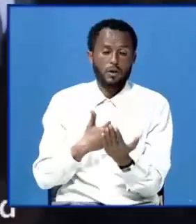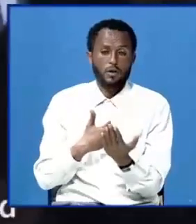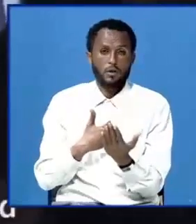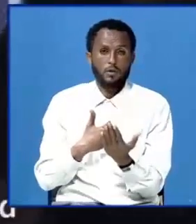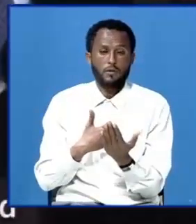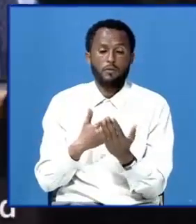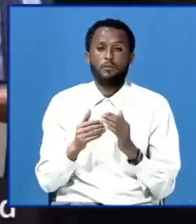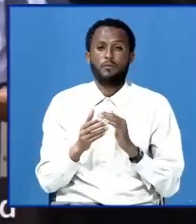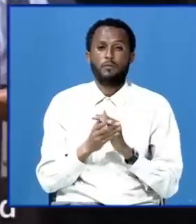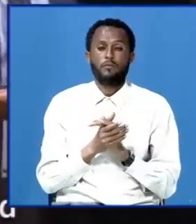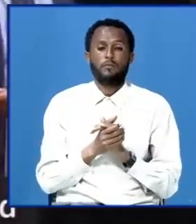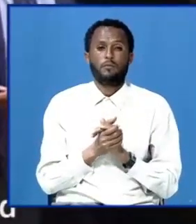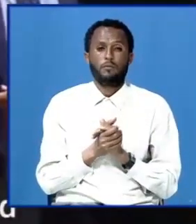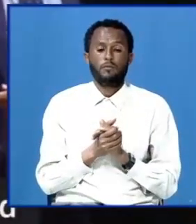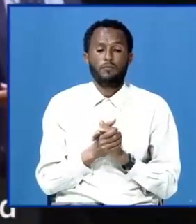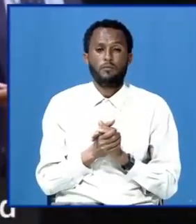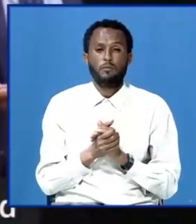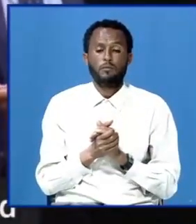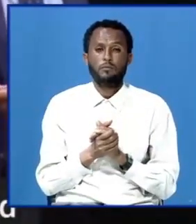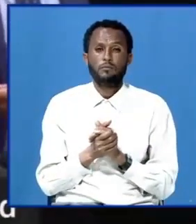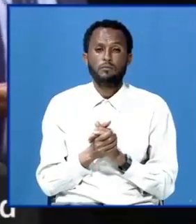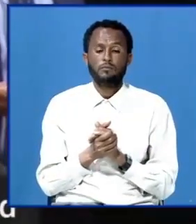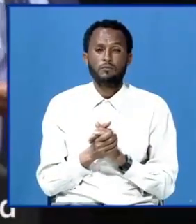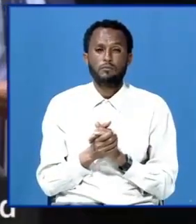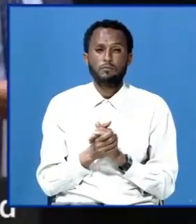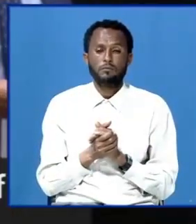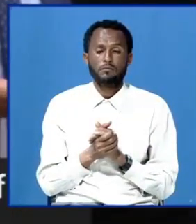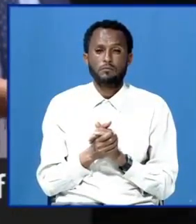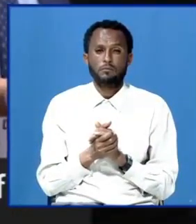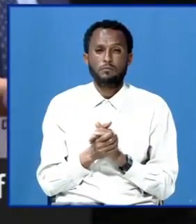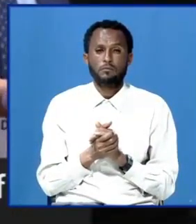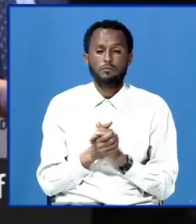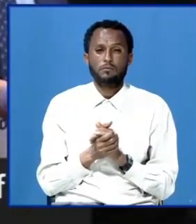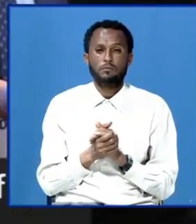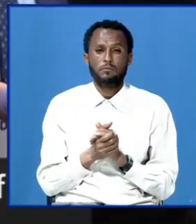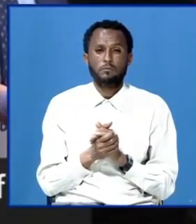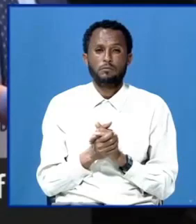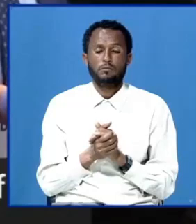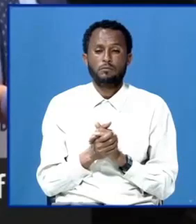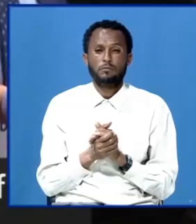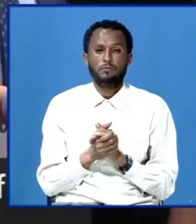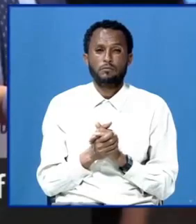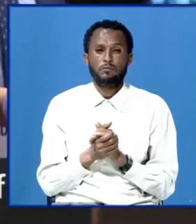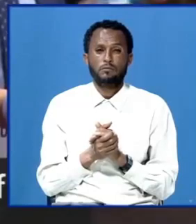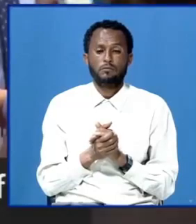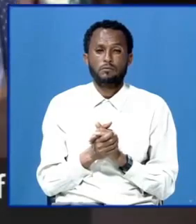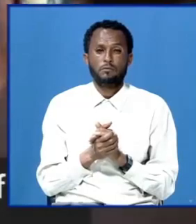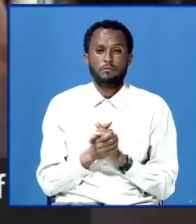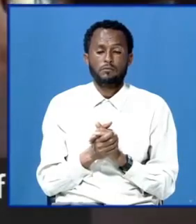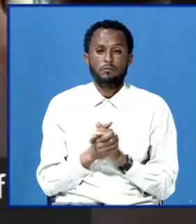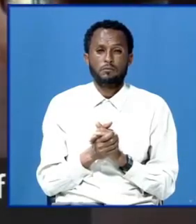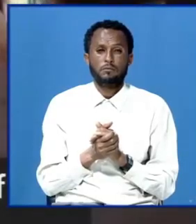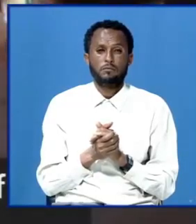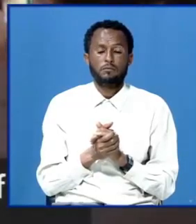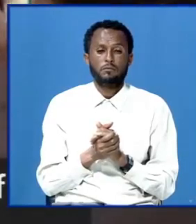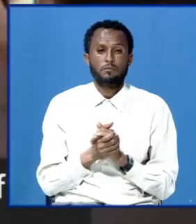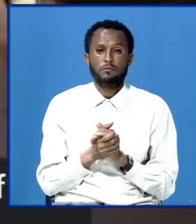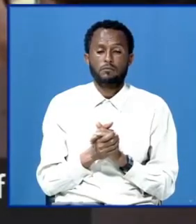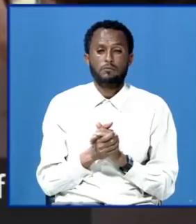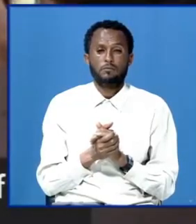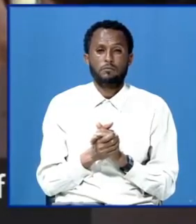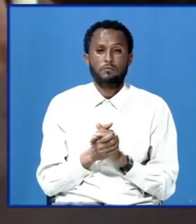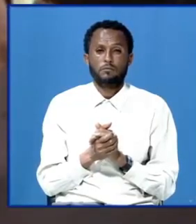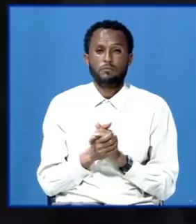I am deeply shocked and saddened by the news of the resumption of hostilities